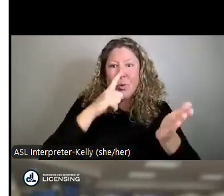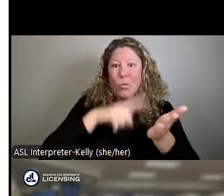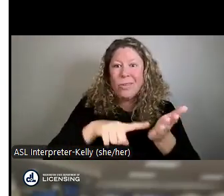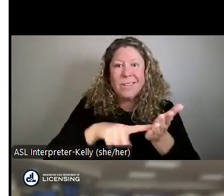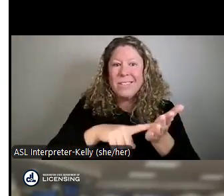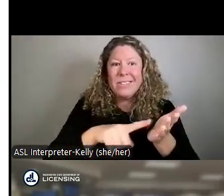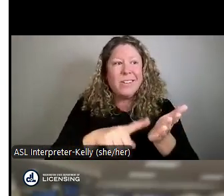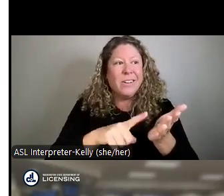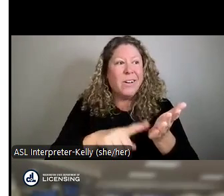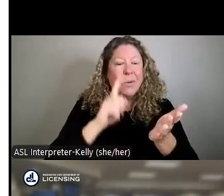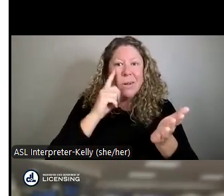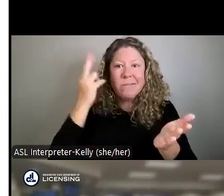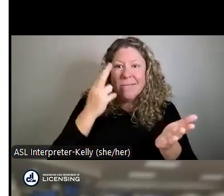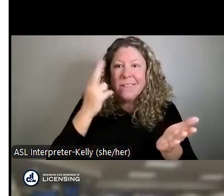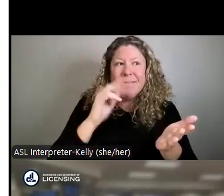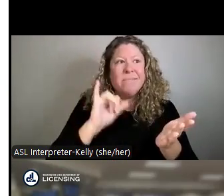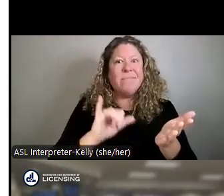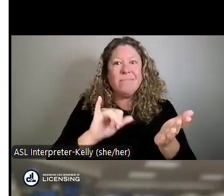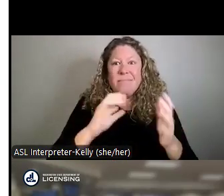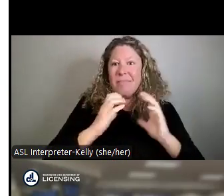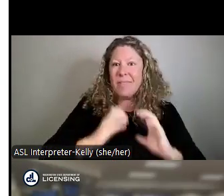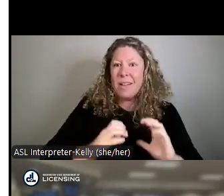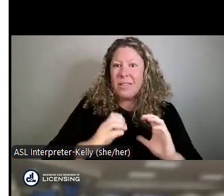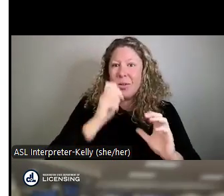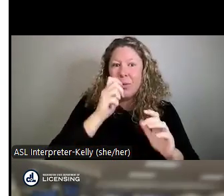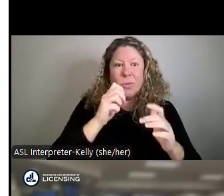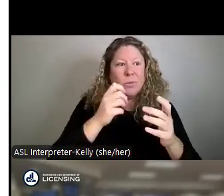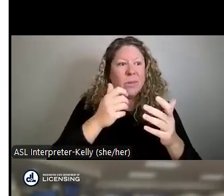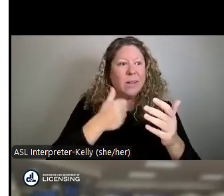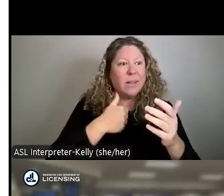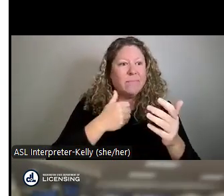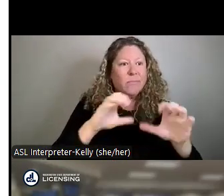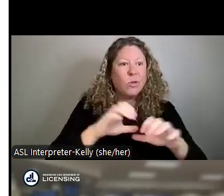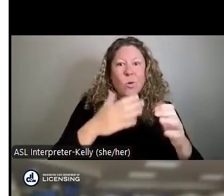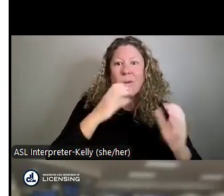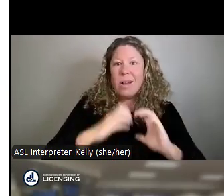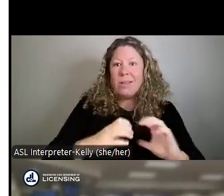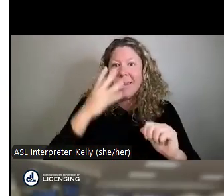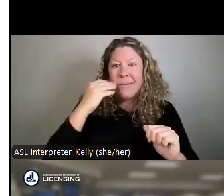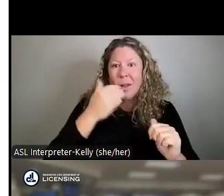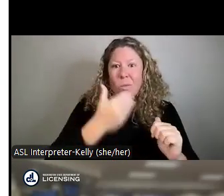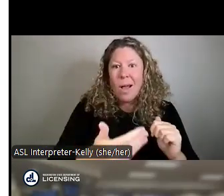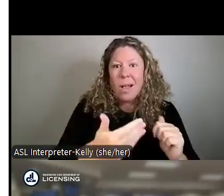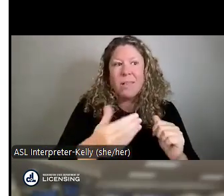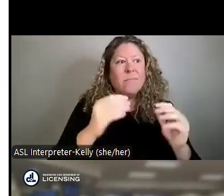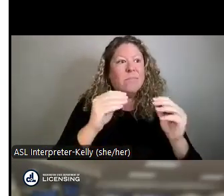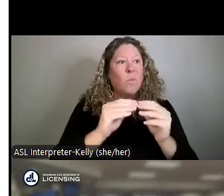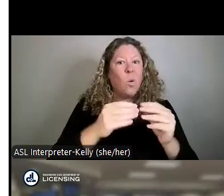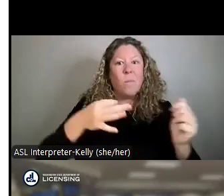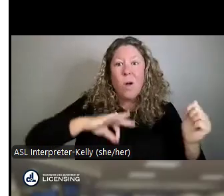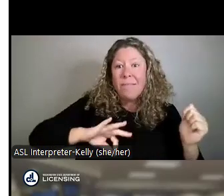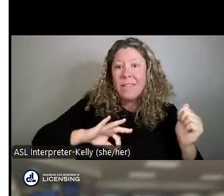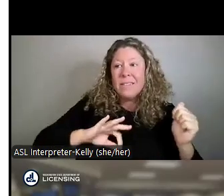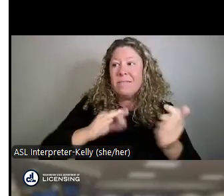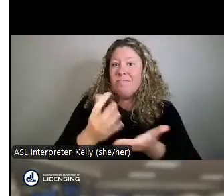find that companies who do customer experience well have more revenue, they have more profits, they have lower